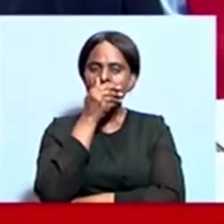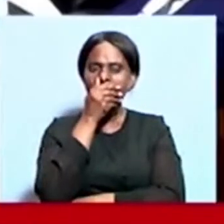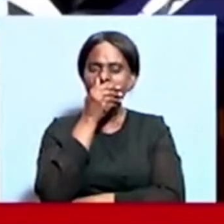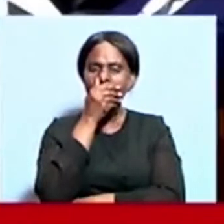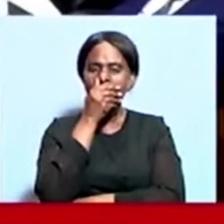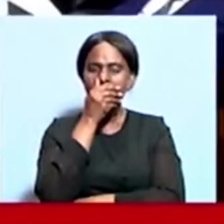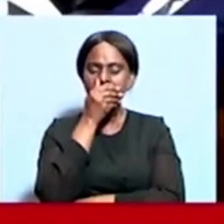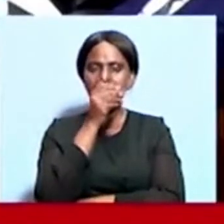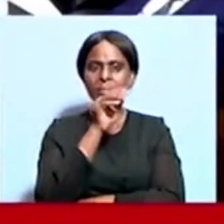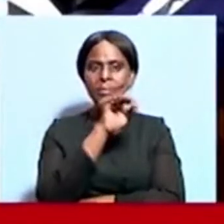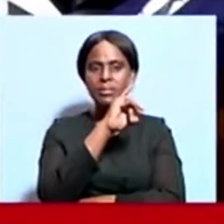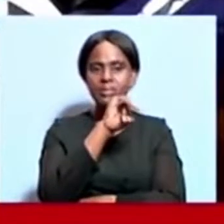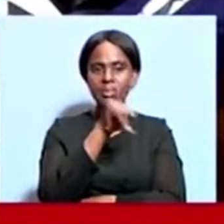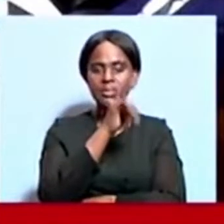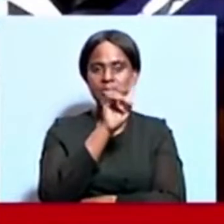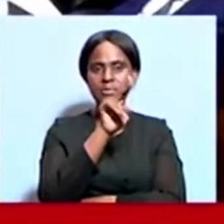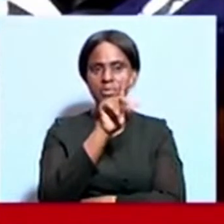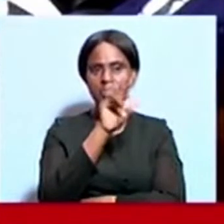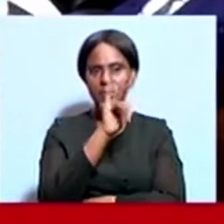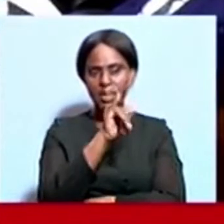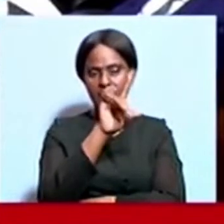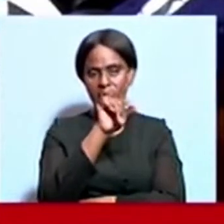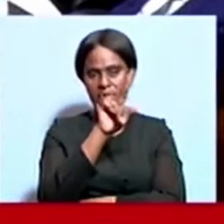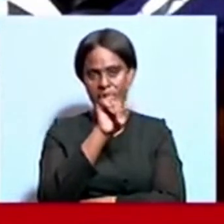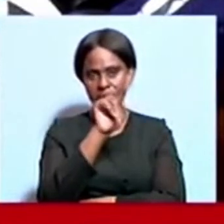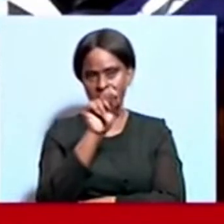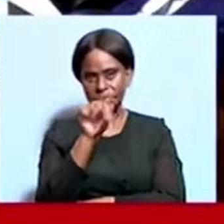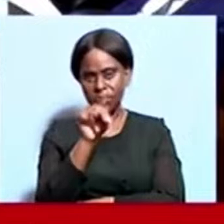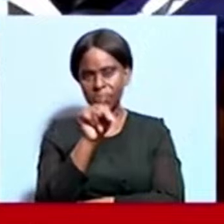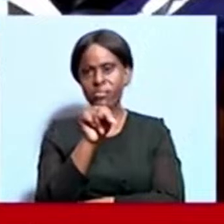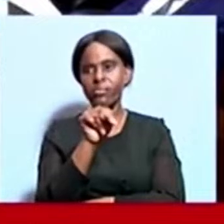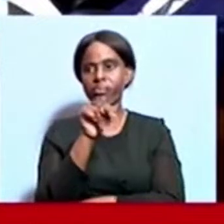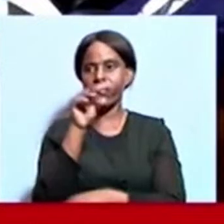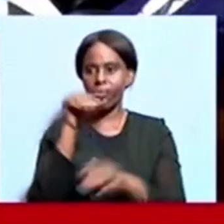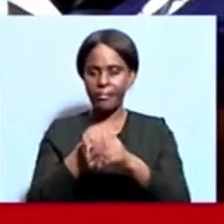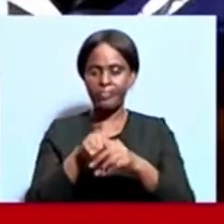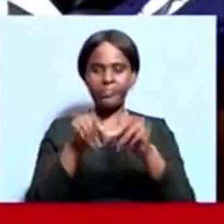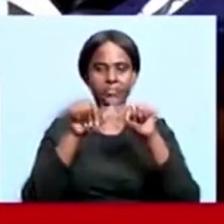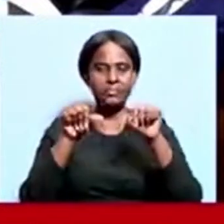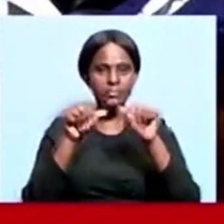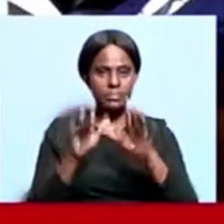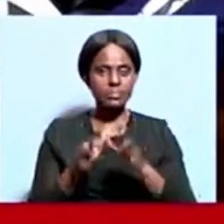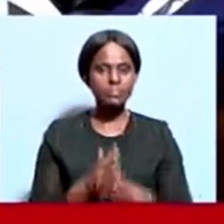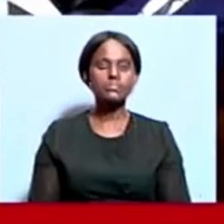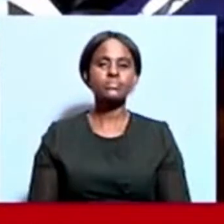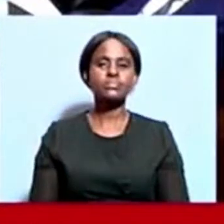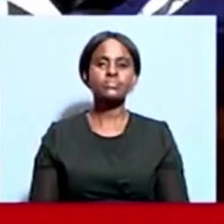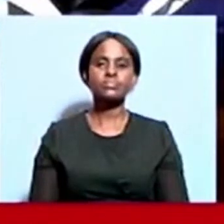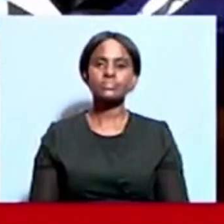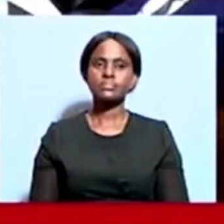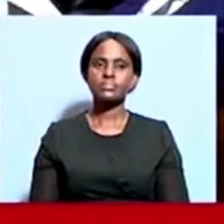Chair, in July 2022. July 2020. Yeah. Internal auditor?